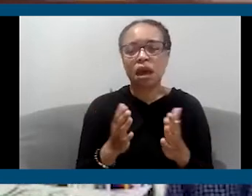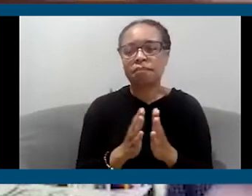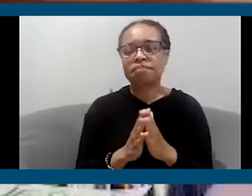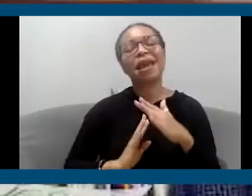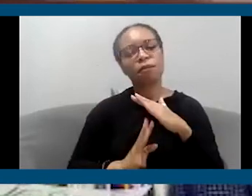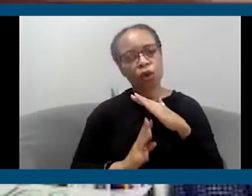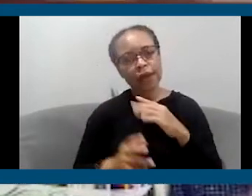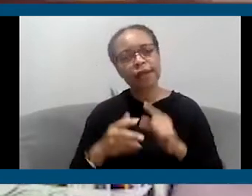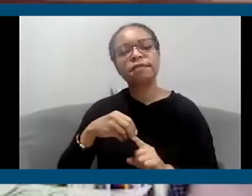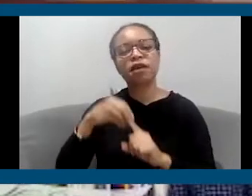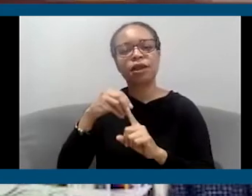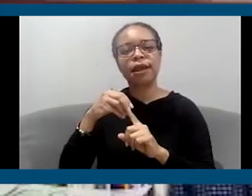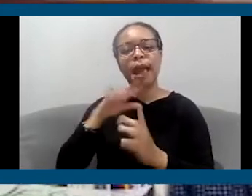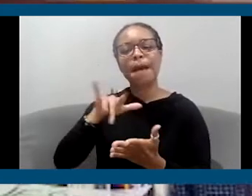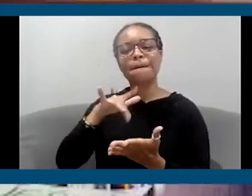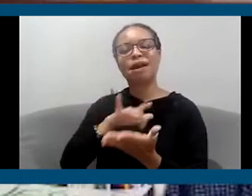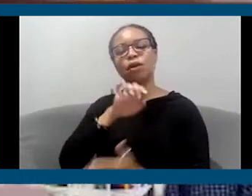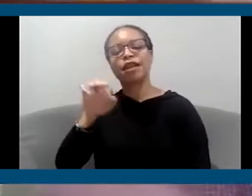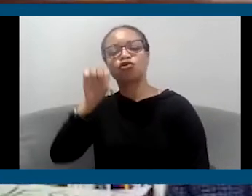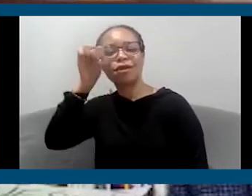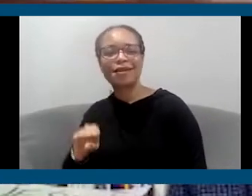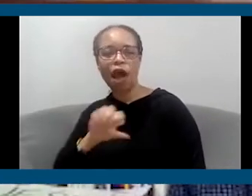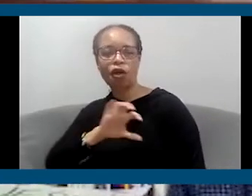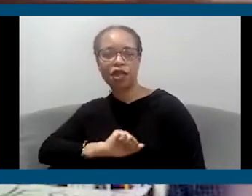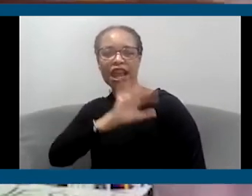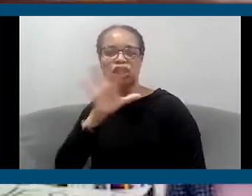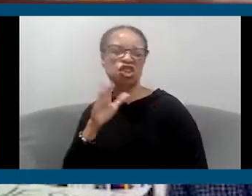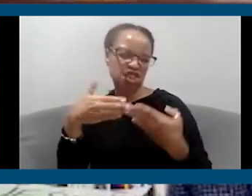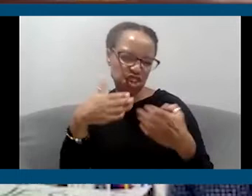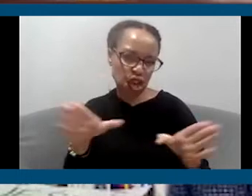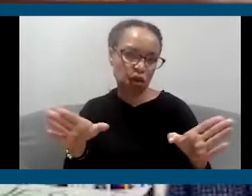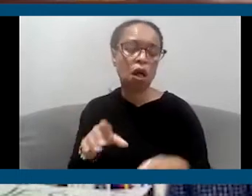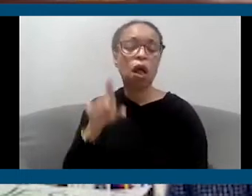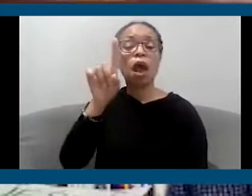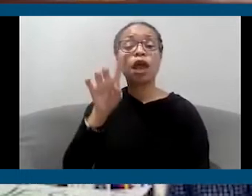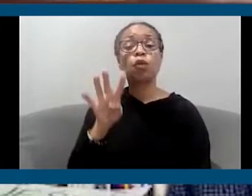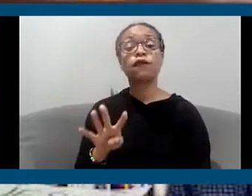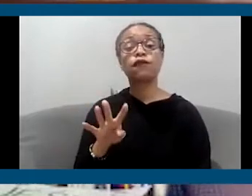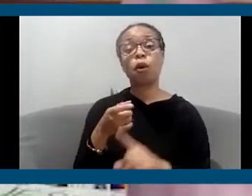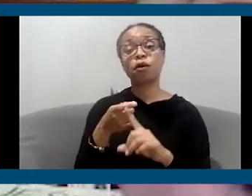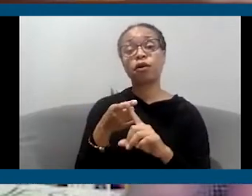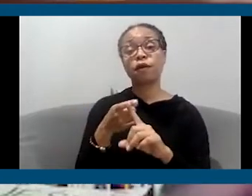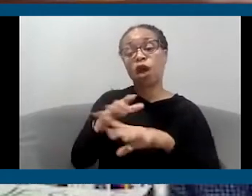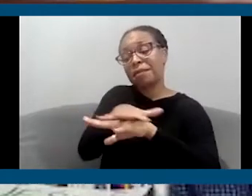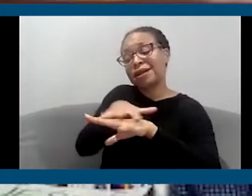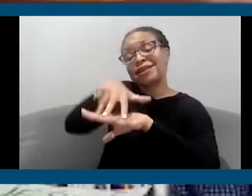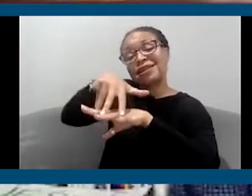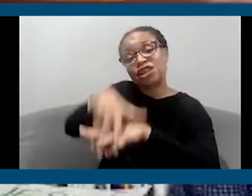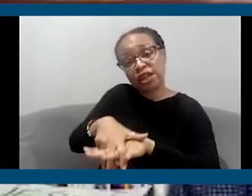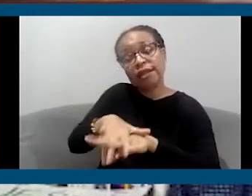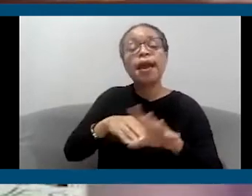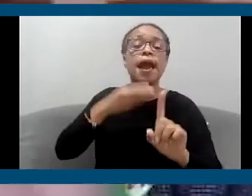immigrant, especially Middle Eastern, South Asian background in general, and about 1/4 of them are of indigenous and mainly African